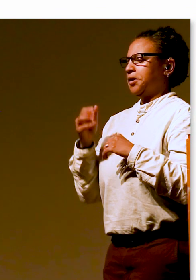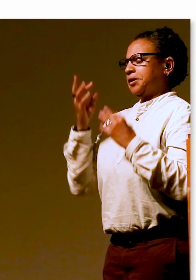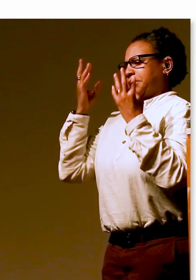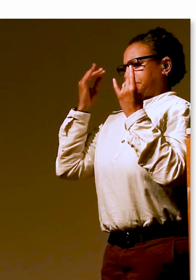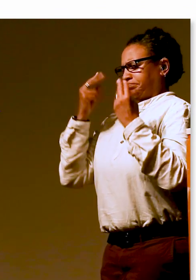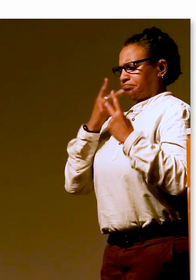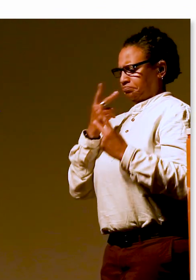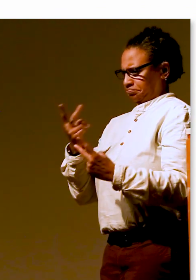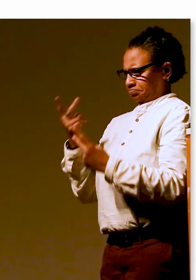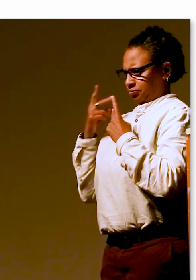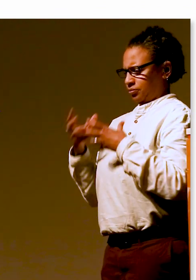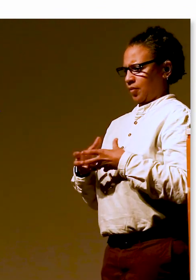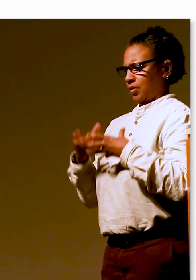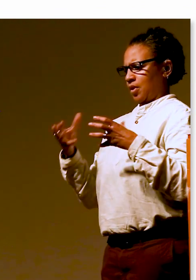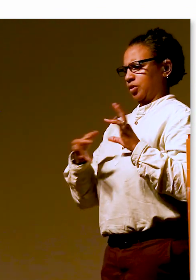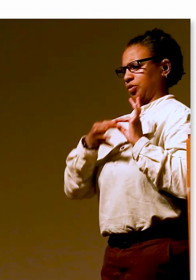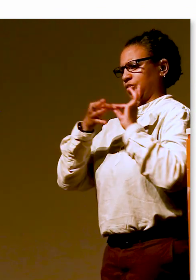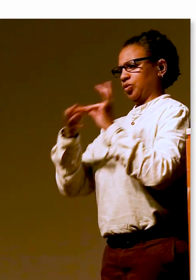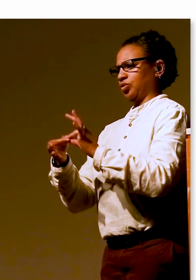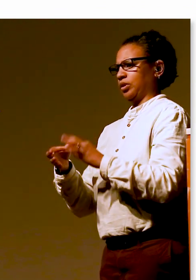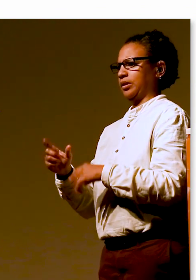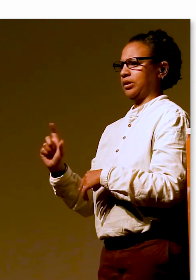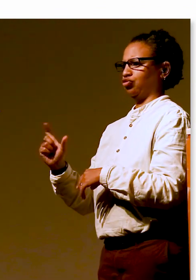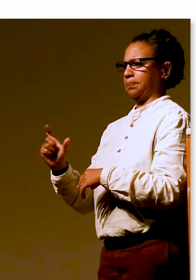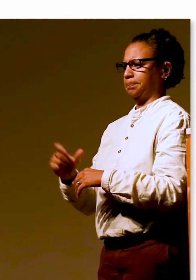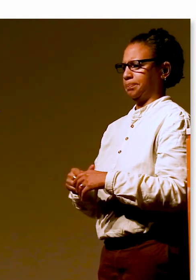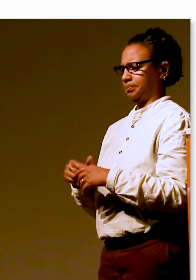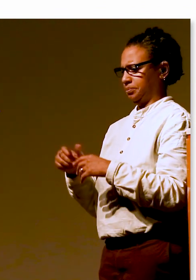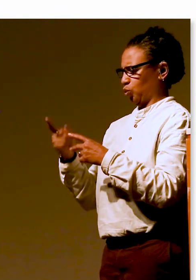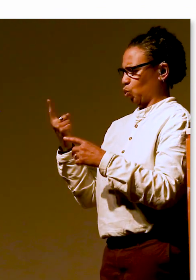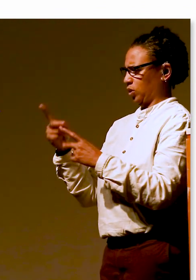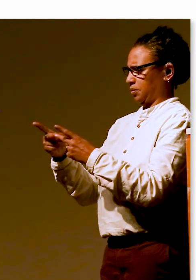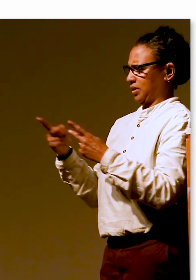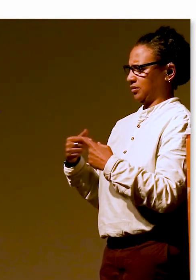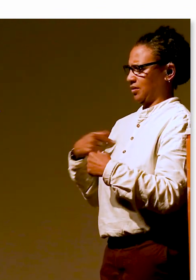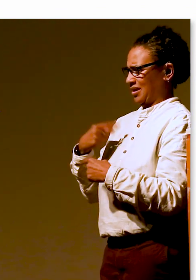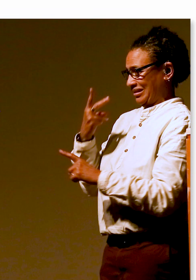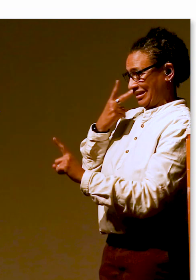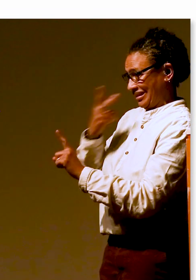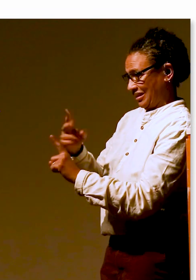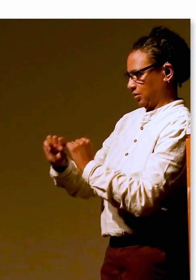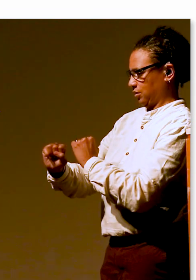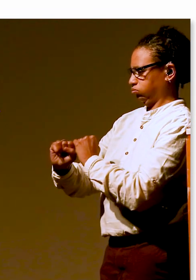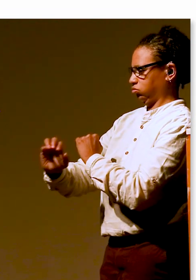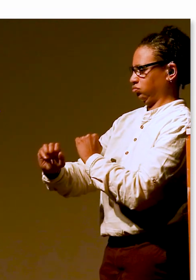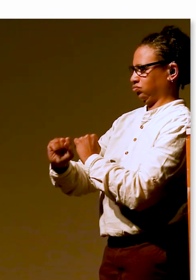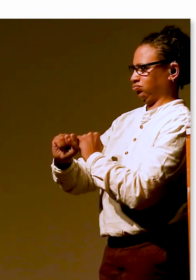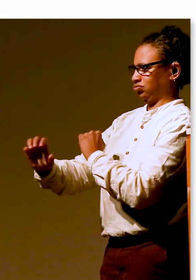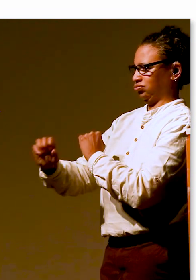learn from doing. Yeah. Okay, and I have another question here.